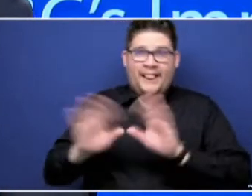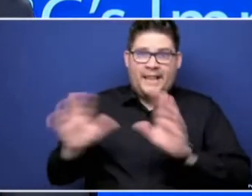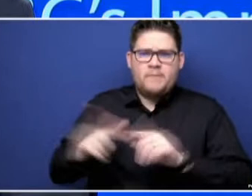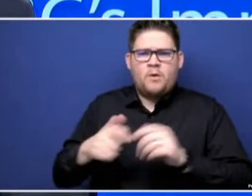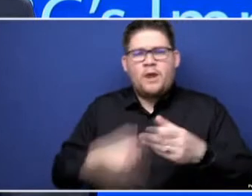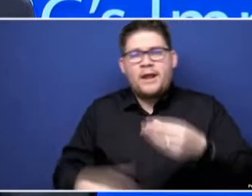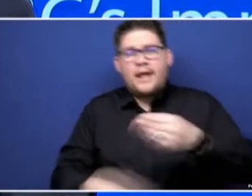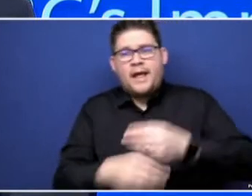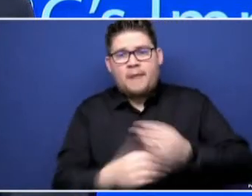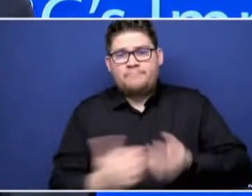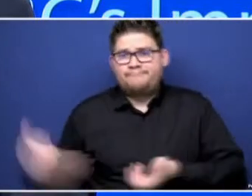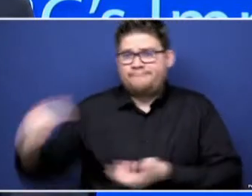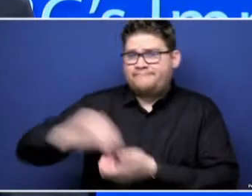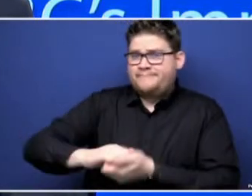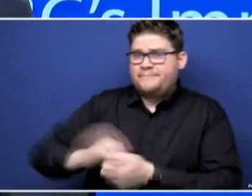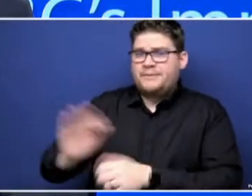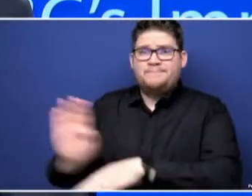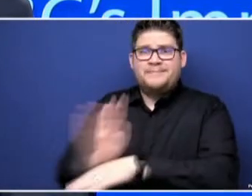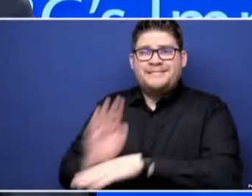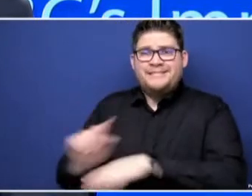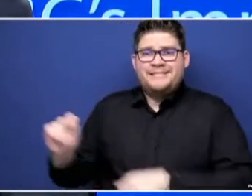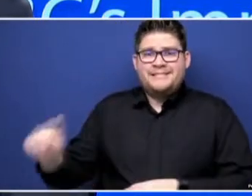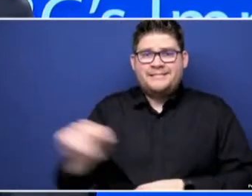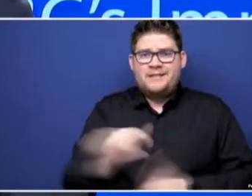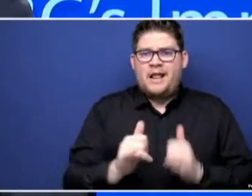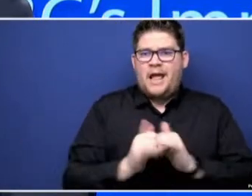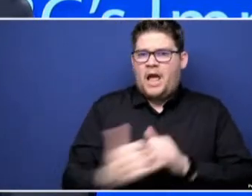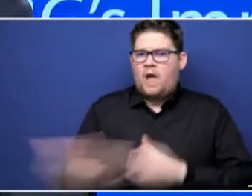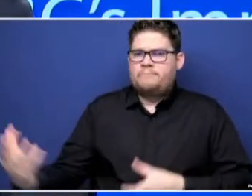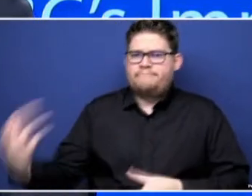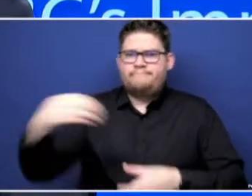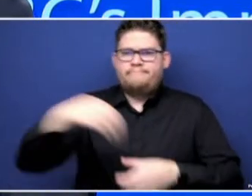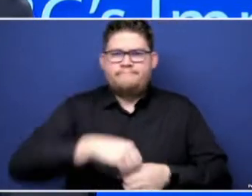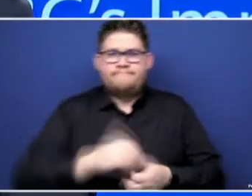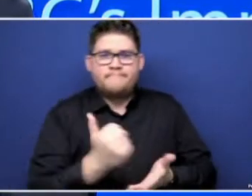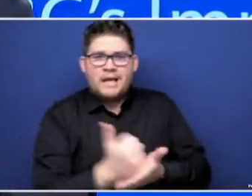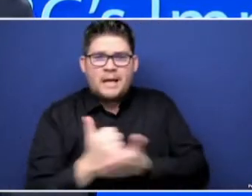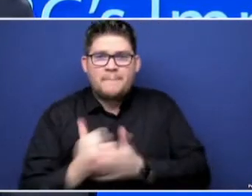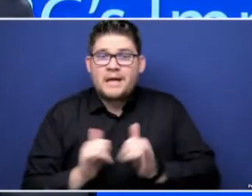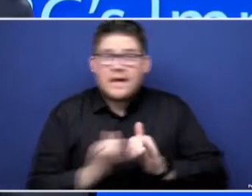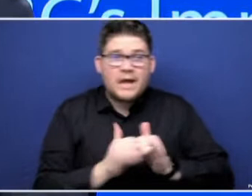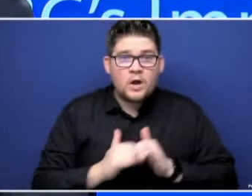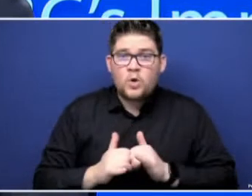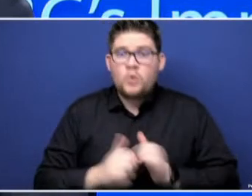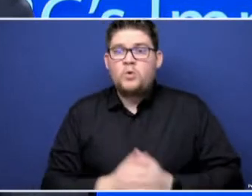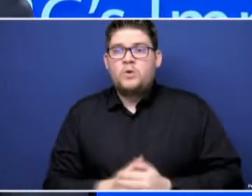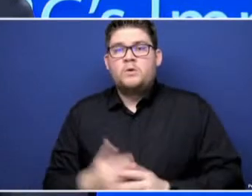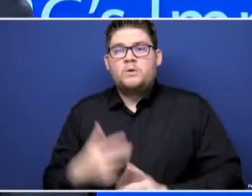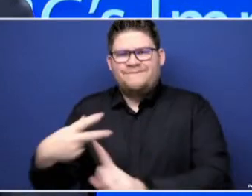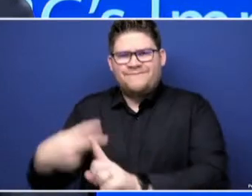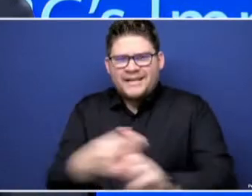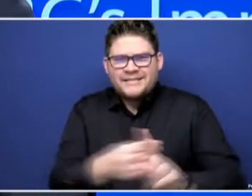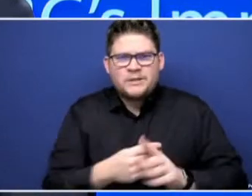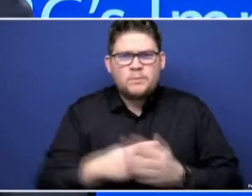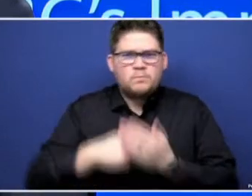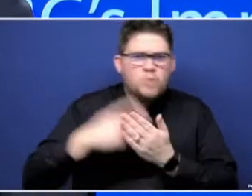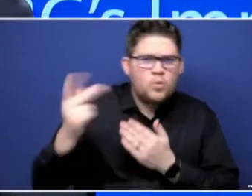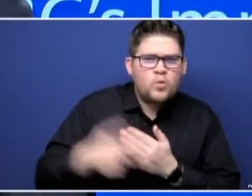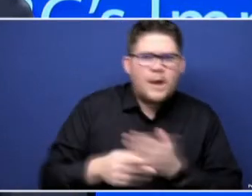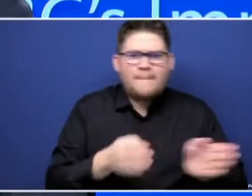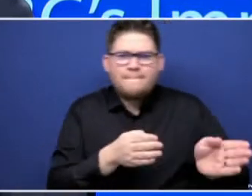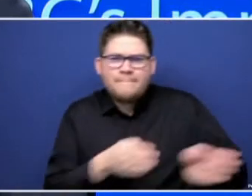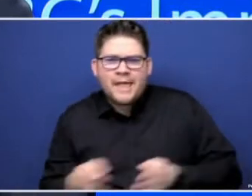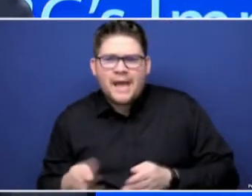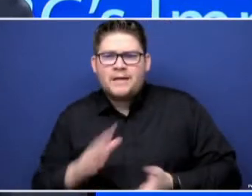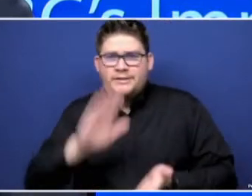morning that BC is essentially in the hands of international suppliers when it comes to COVID vaccines. And